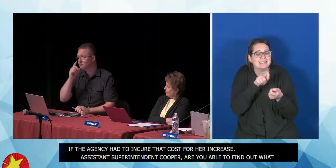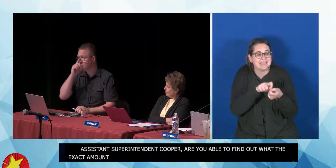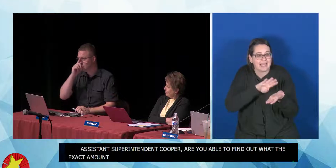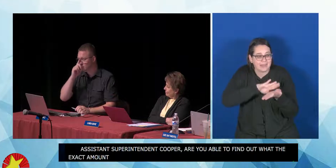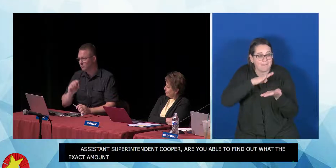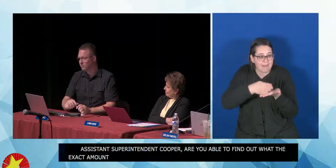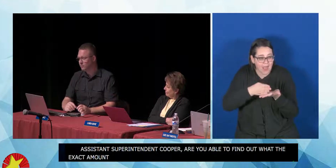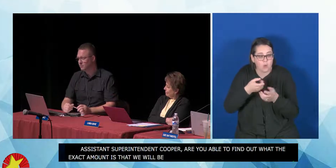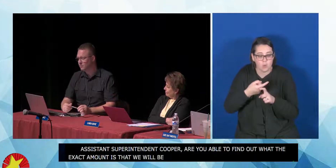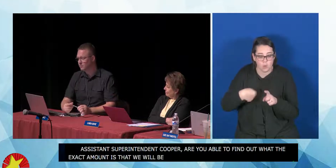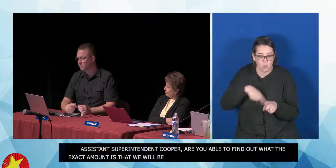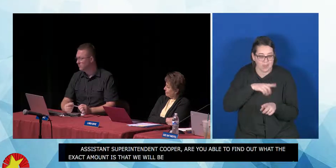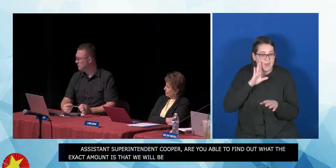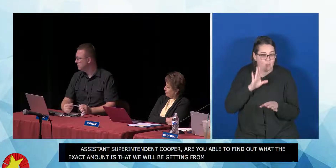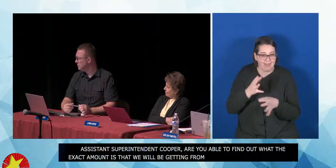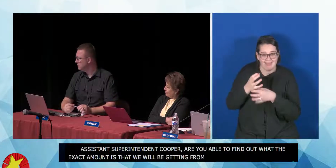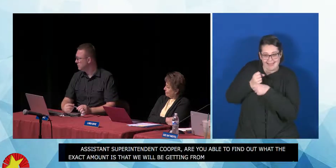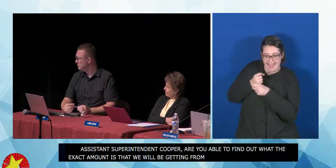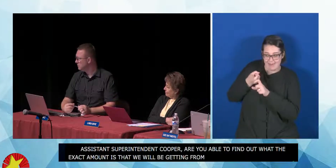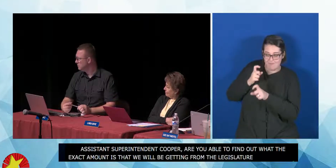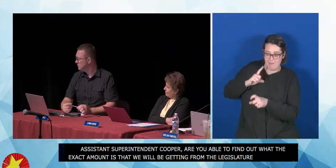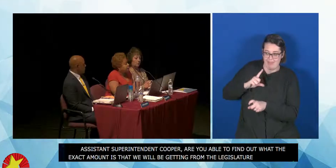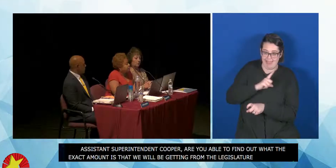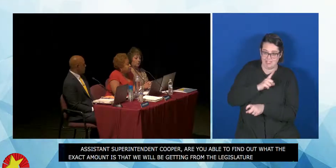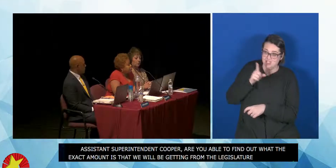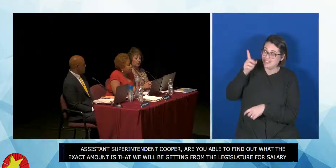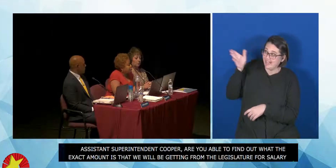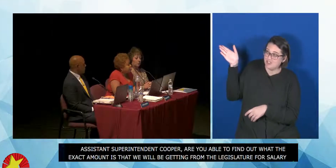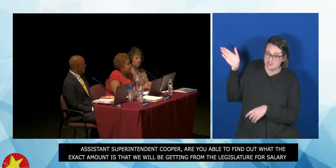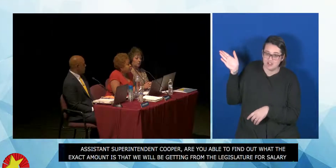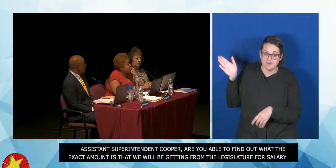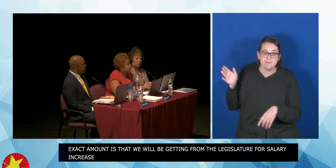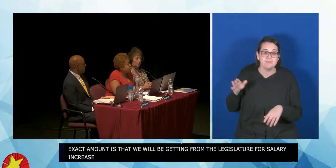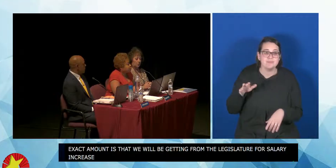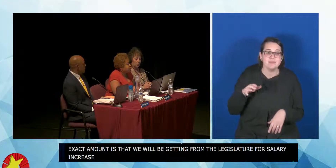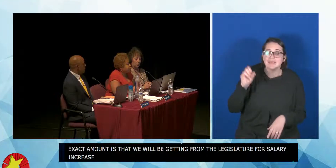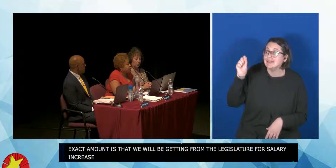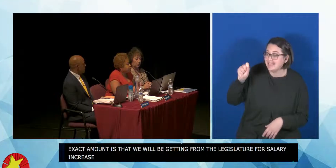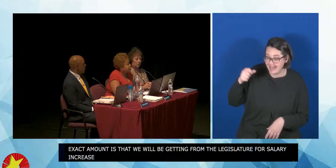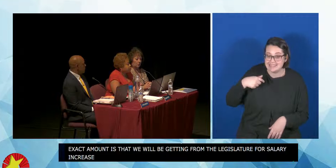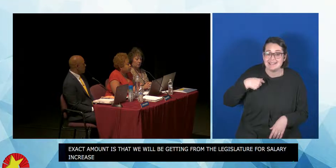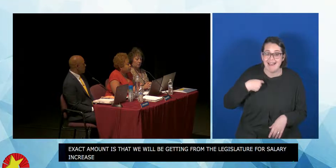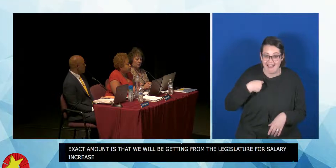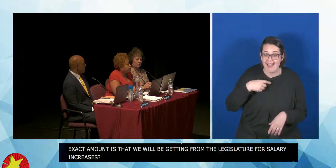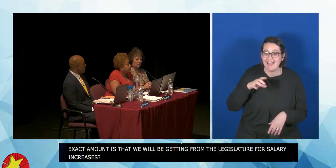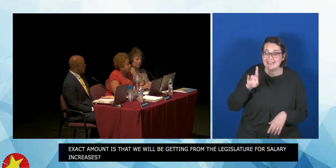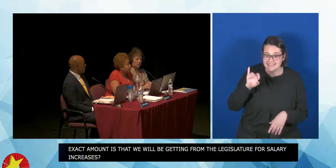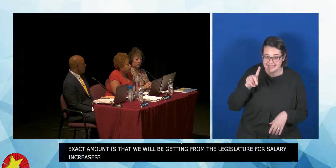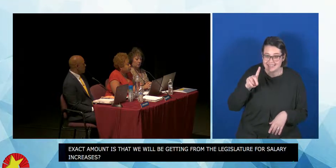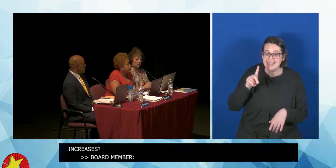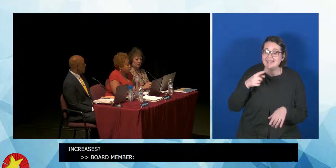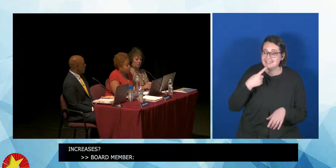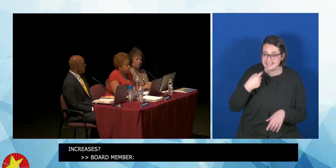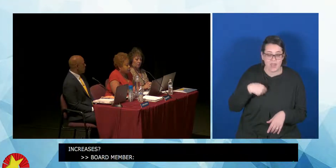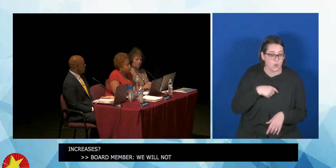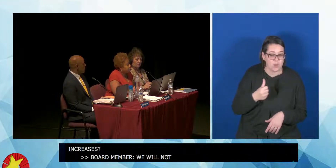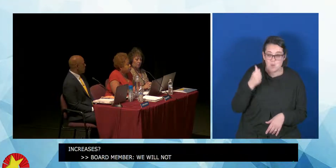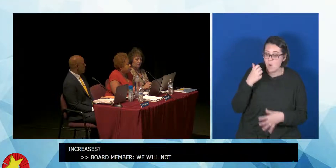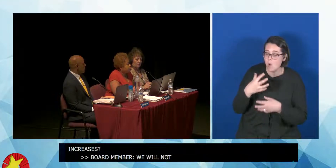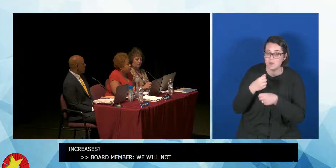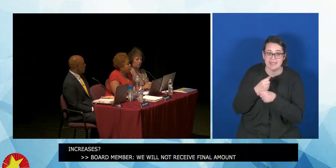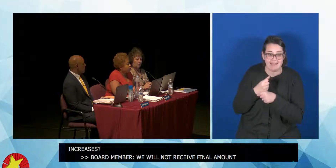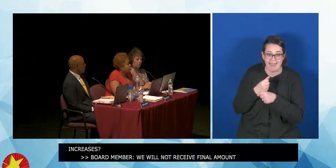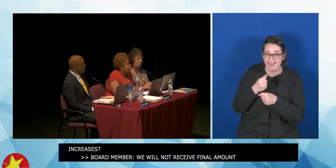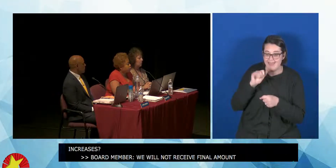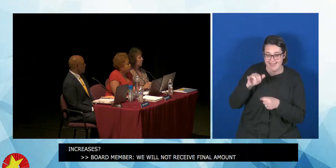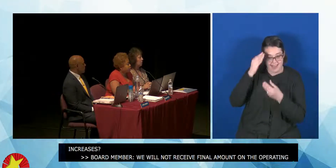the legislature for salary increases? Yes, I clarified that we will not receive final amounts on the operating budget until the latter part of